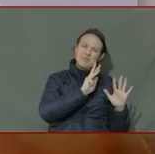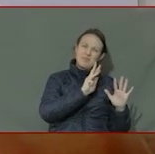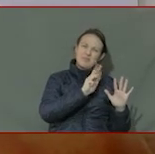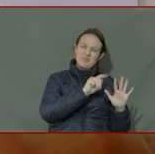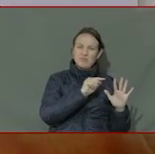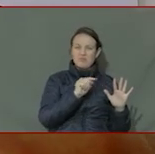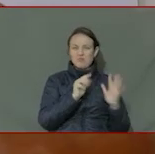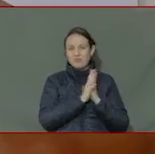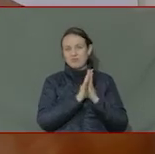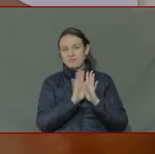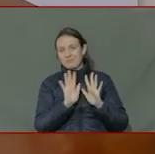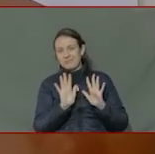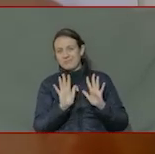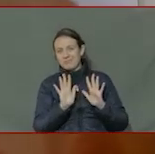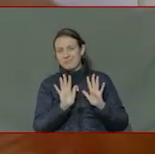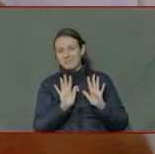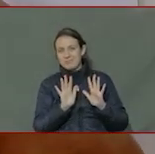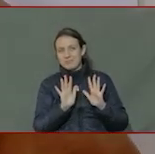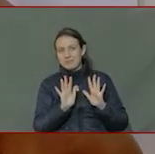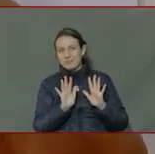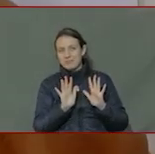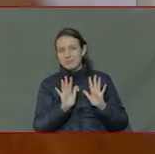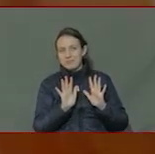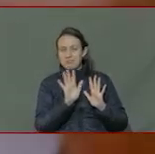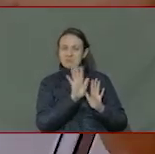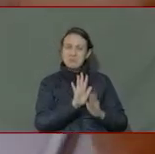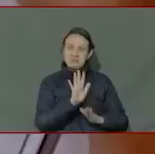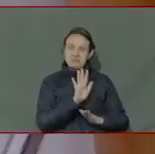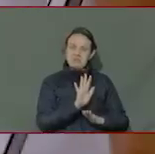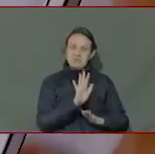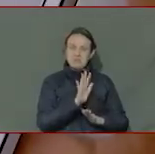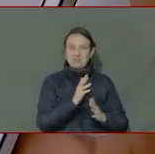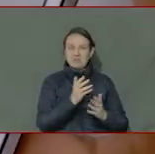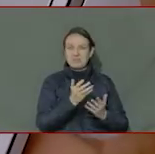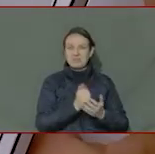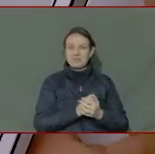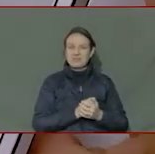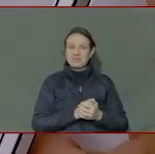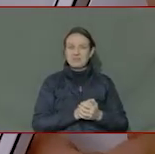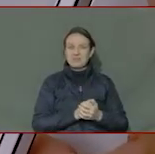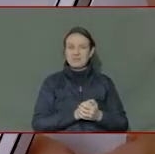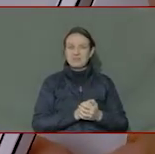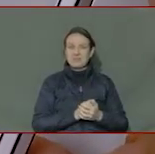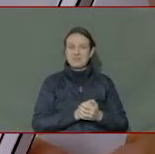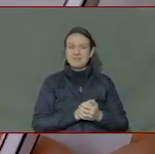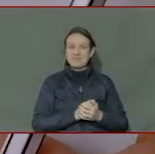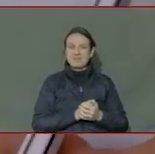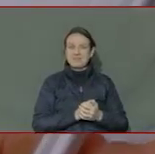To about 10 o'clock. What is the time there if you look carefully? Let me just put it a bit higher for you.